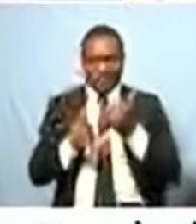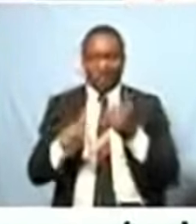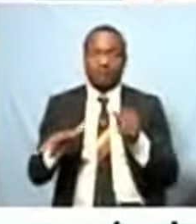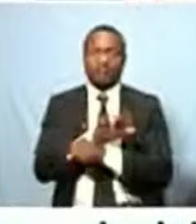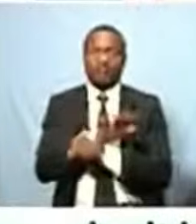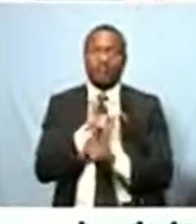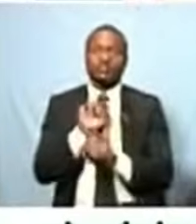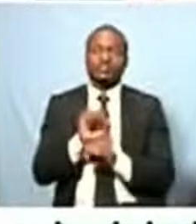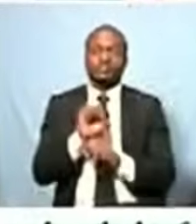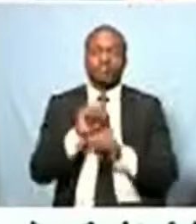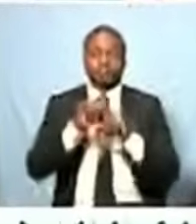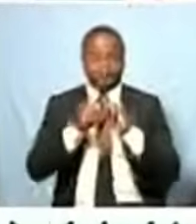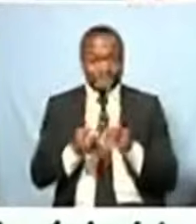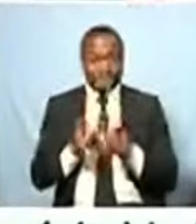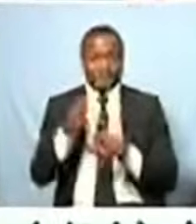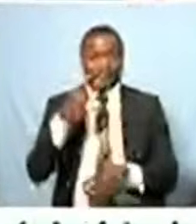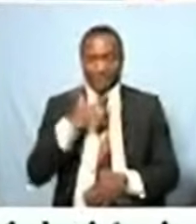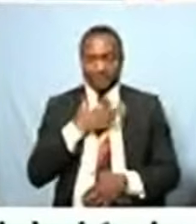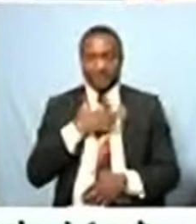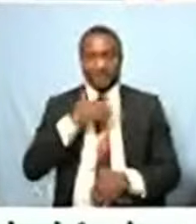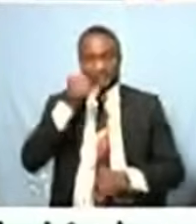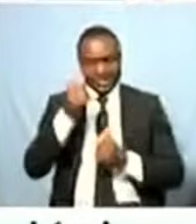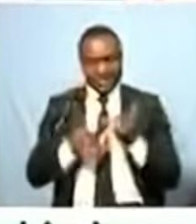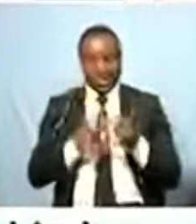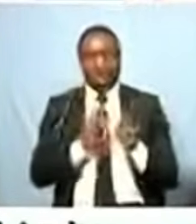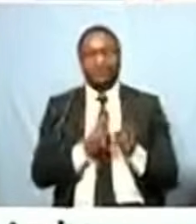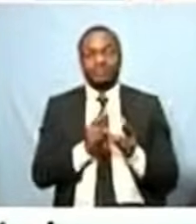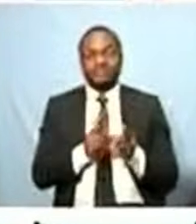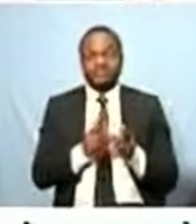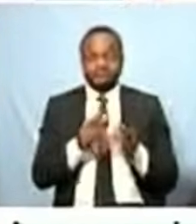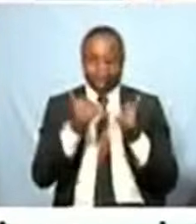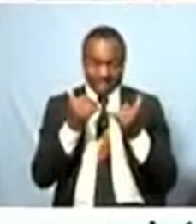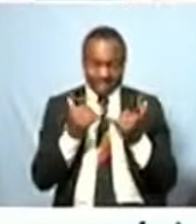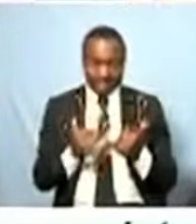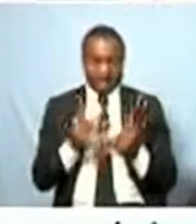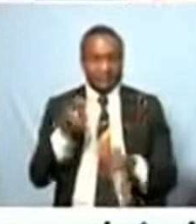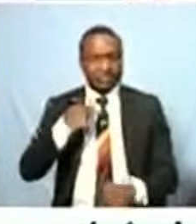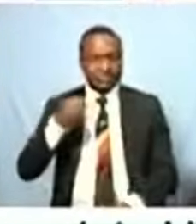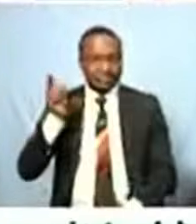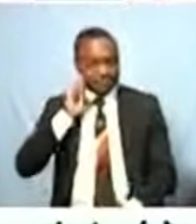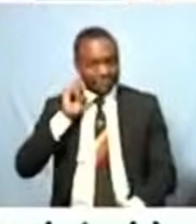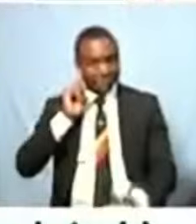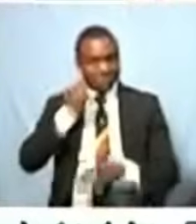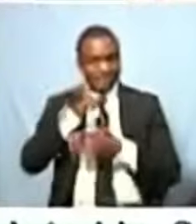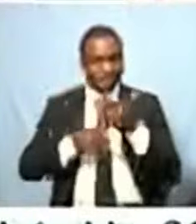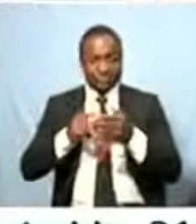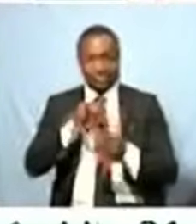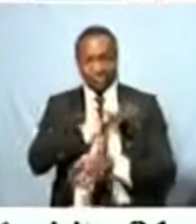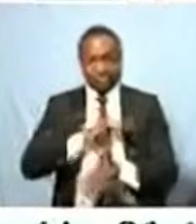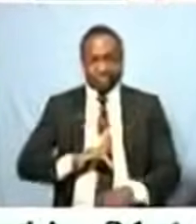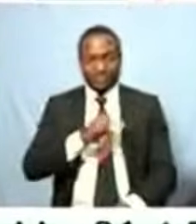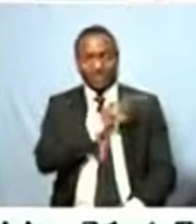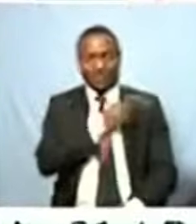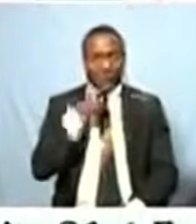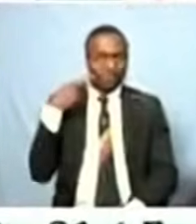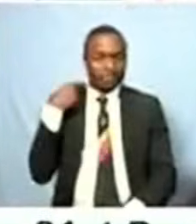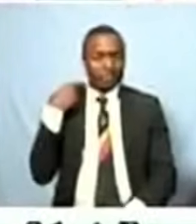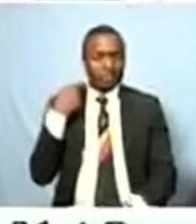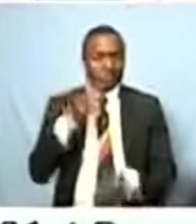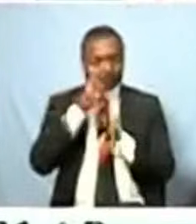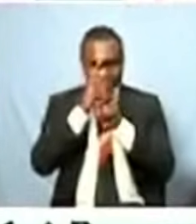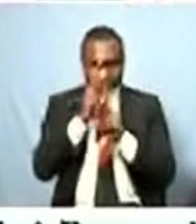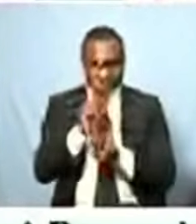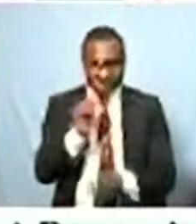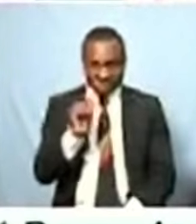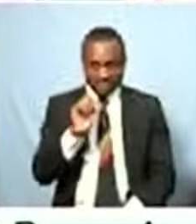in the meantime, in my last answer just now, I've listened to what the Honorable Member, Honorable Kasandwa, said,